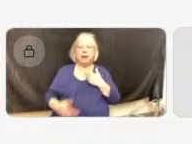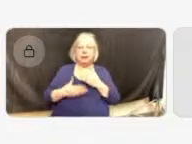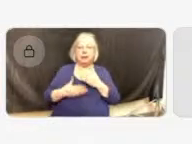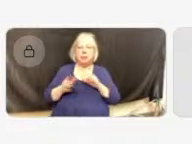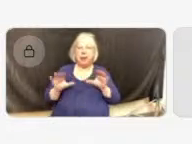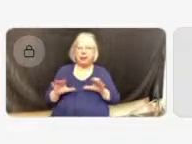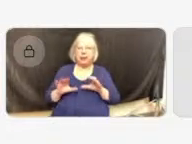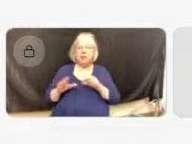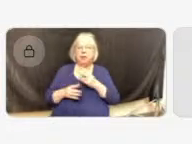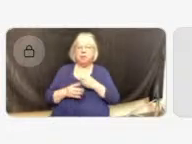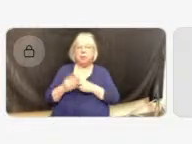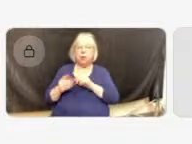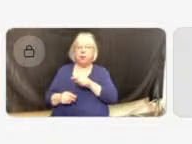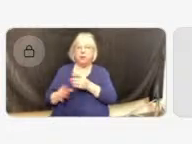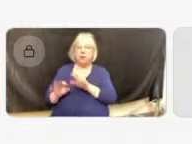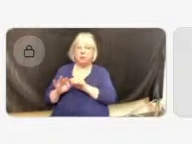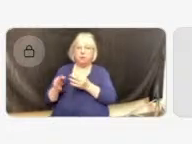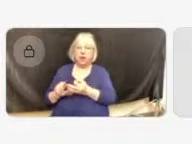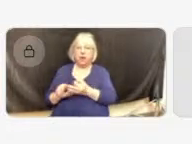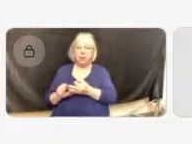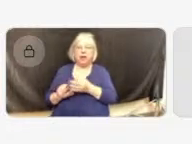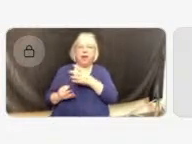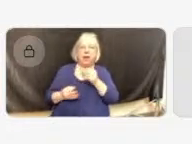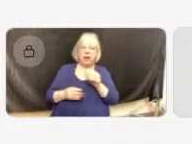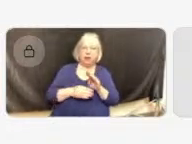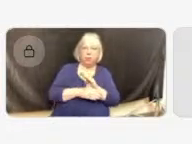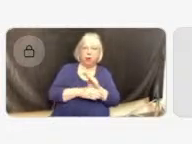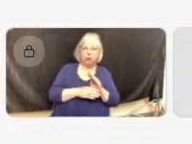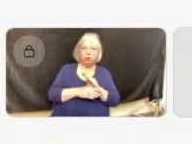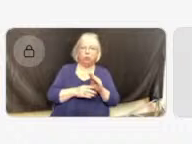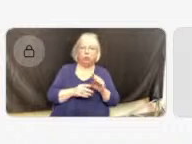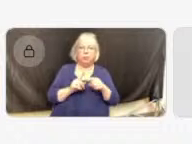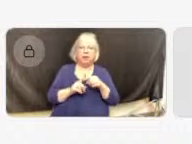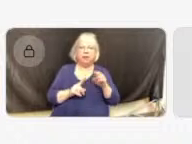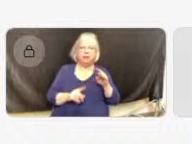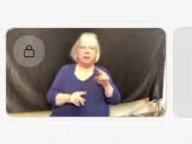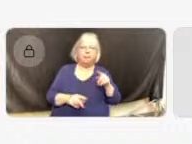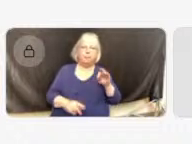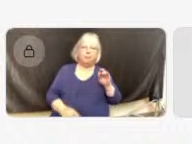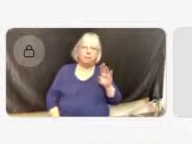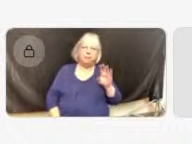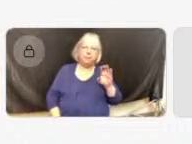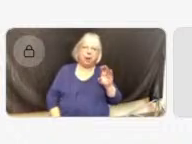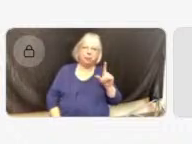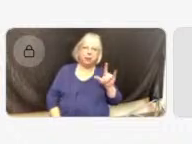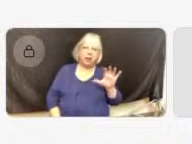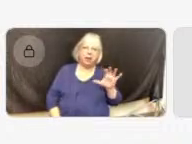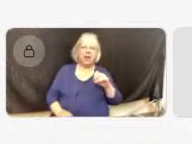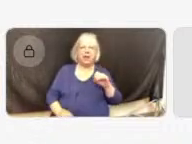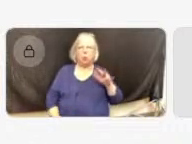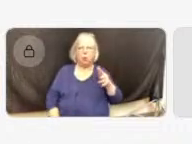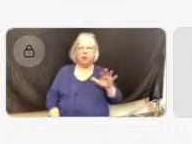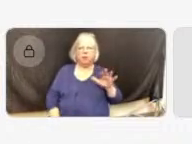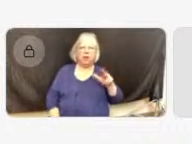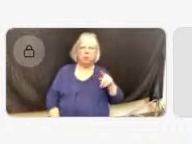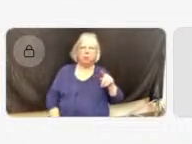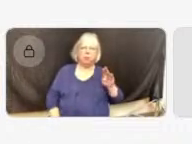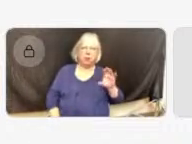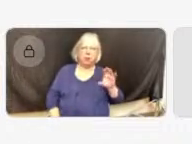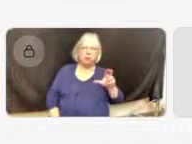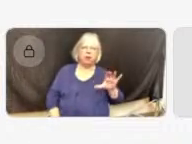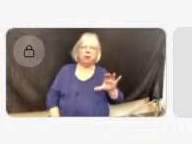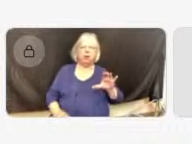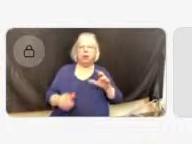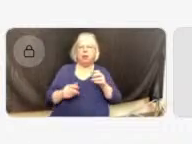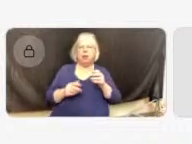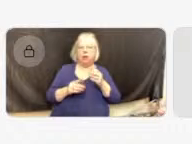single family and commercial, as well as public, quasi-public sort of uses in the area on either side of